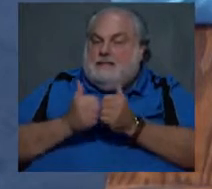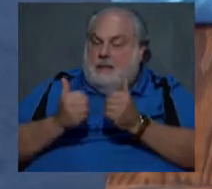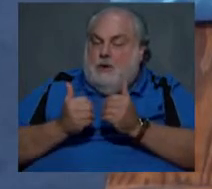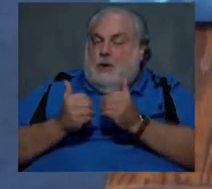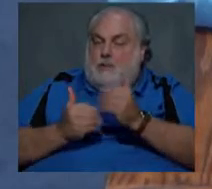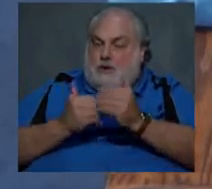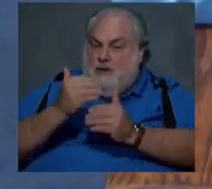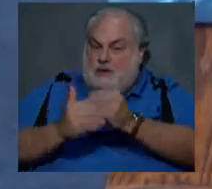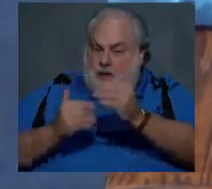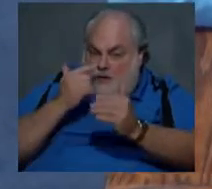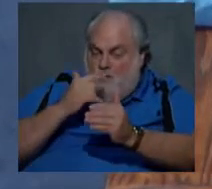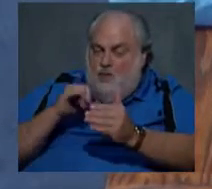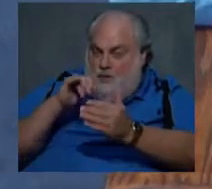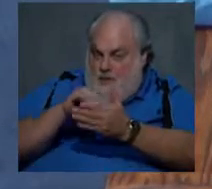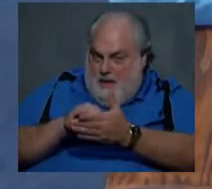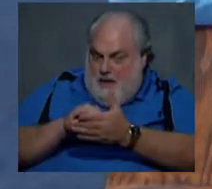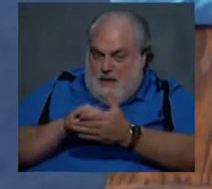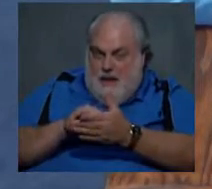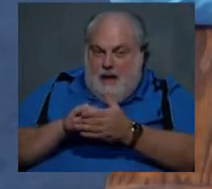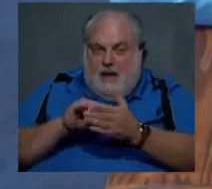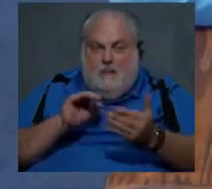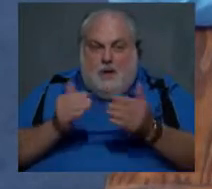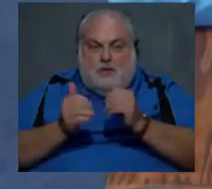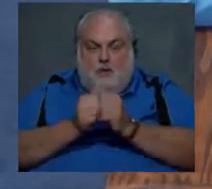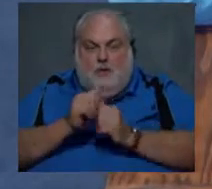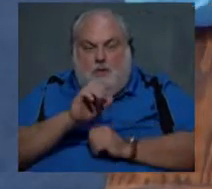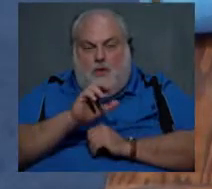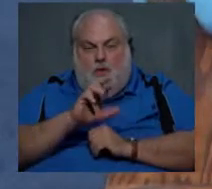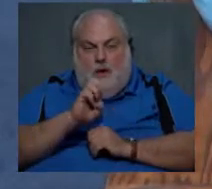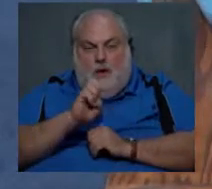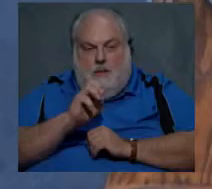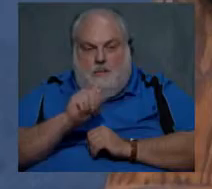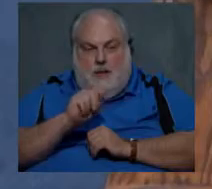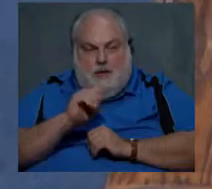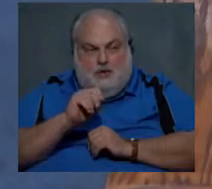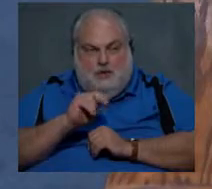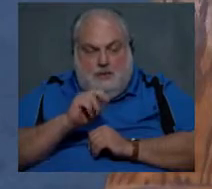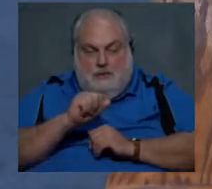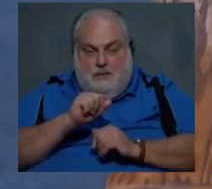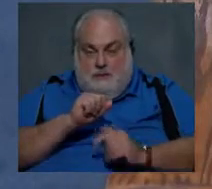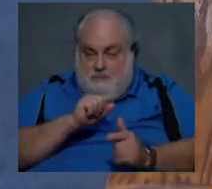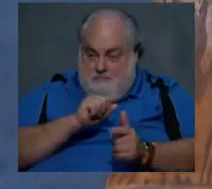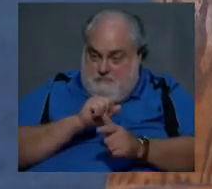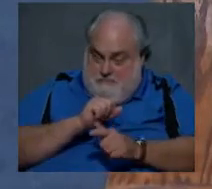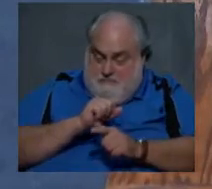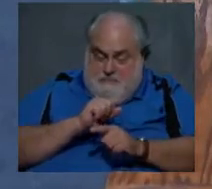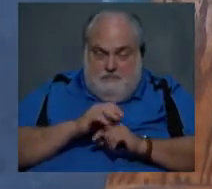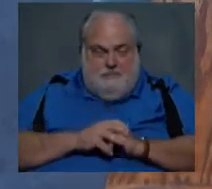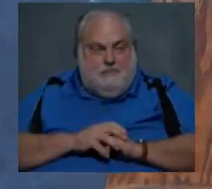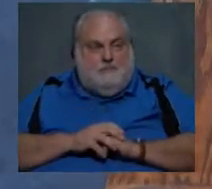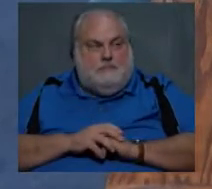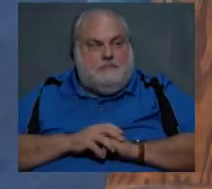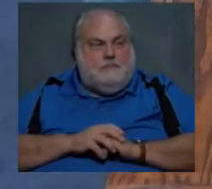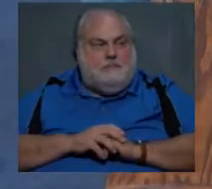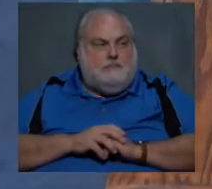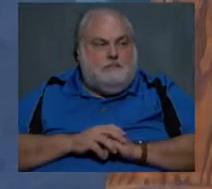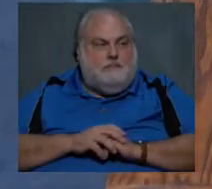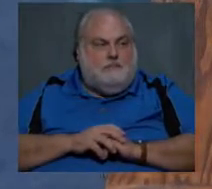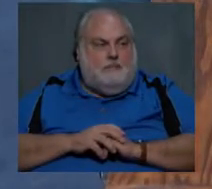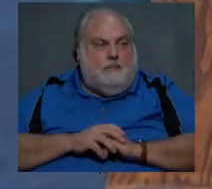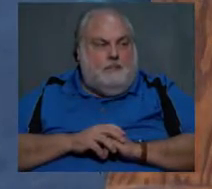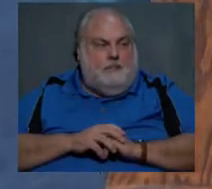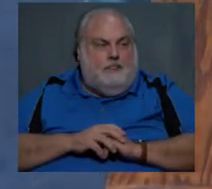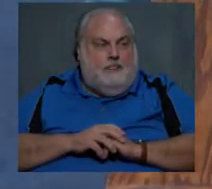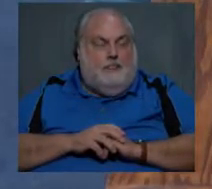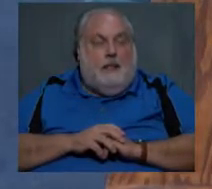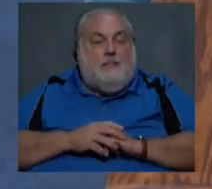to go to be able to perform cremations. And if you want to address the operational timing and such. Pretty